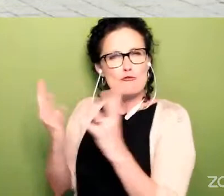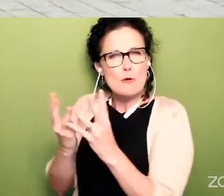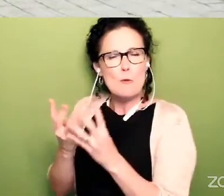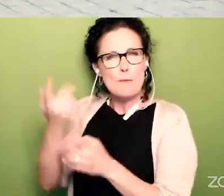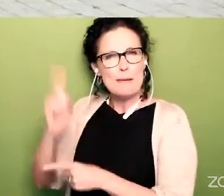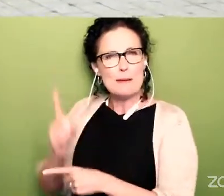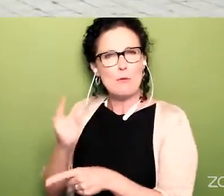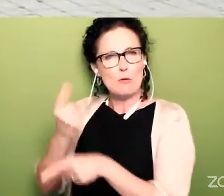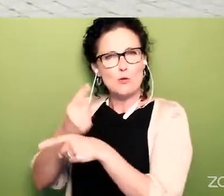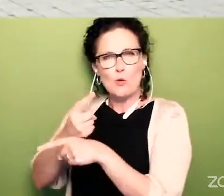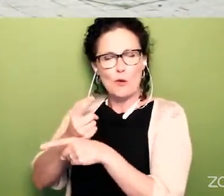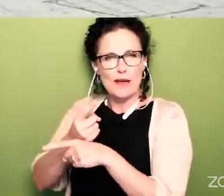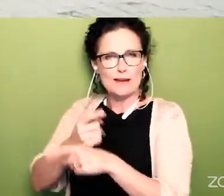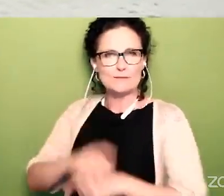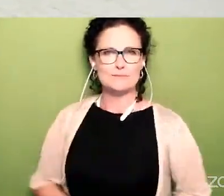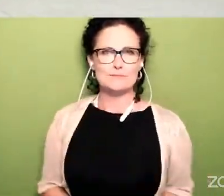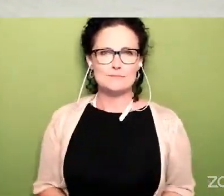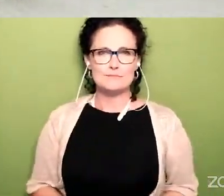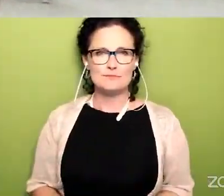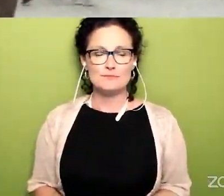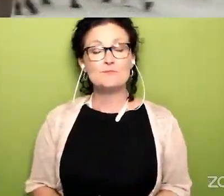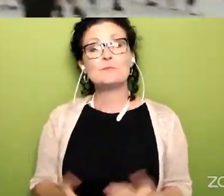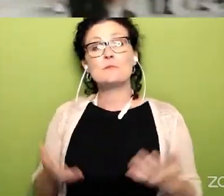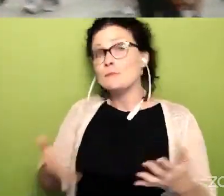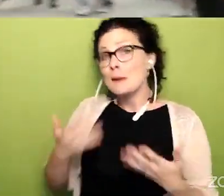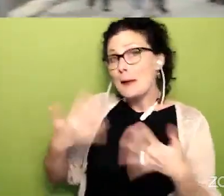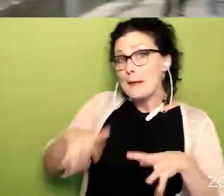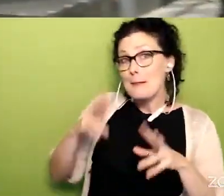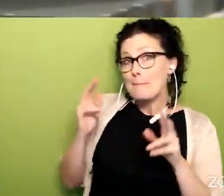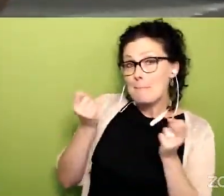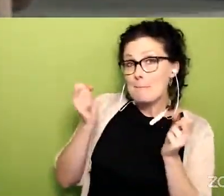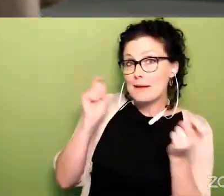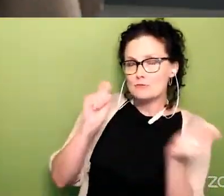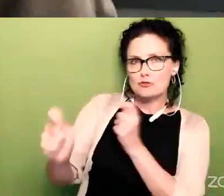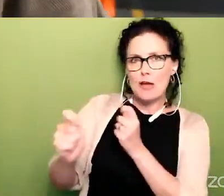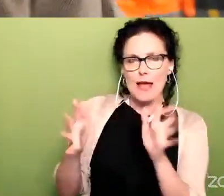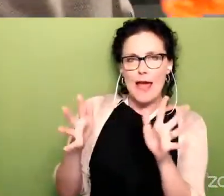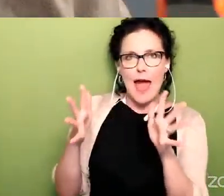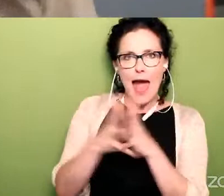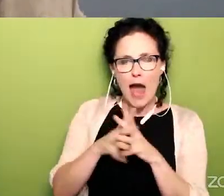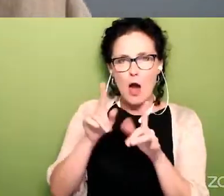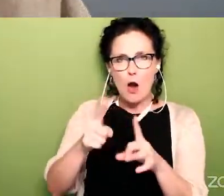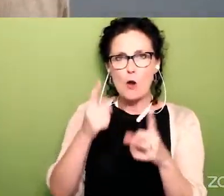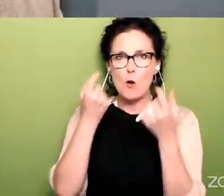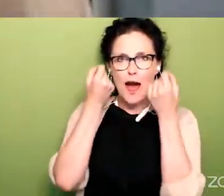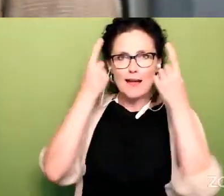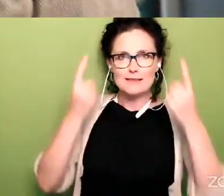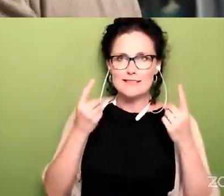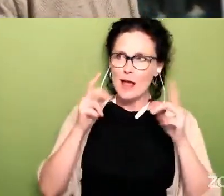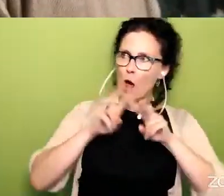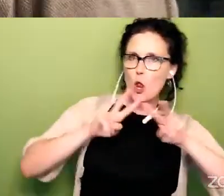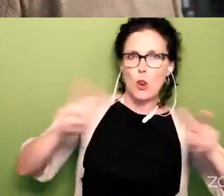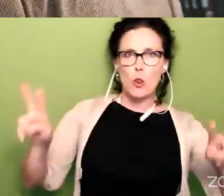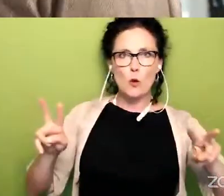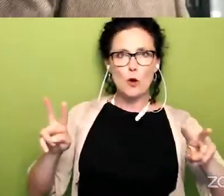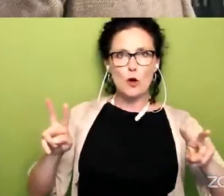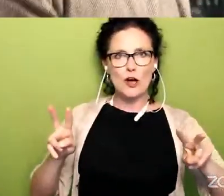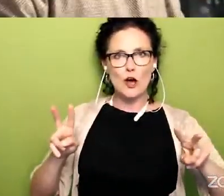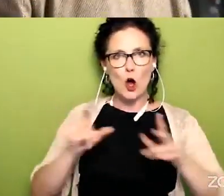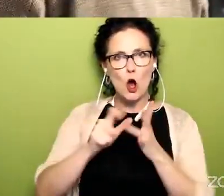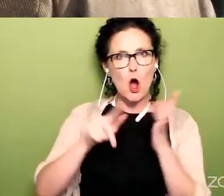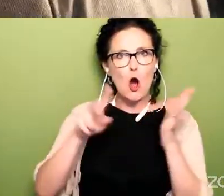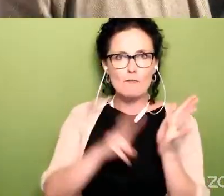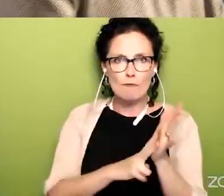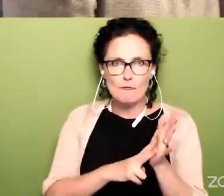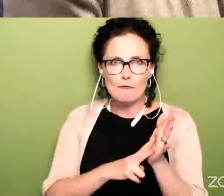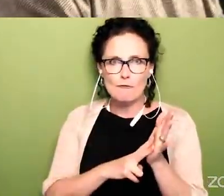with places in the city? You know, one of our cities is all about McDonald's. I was going to say that I think now that we've learnt about it more,